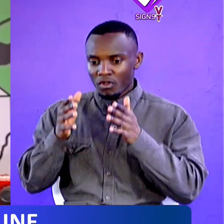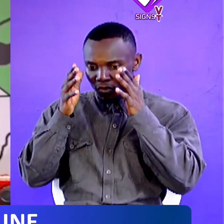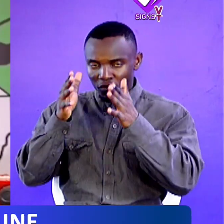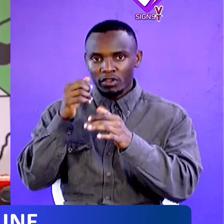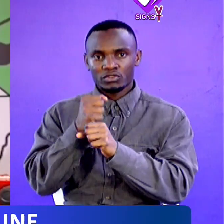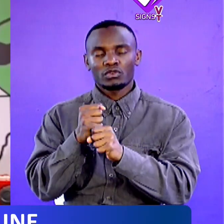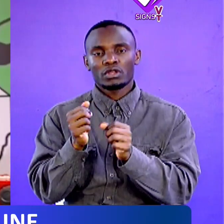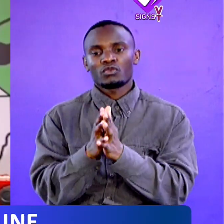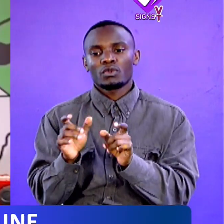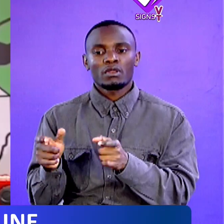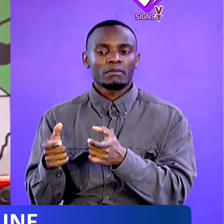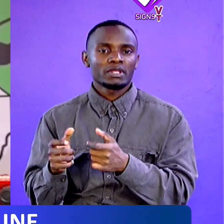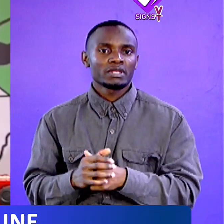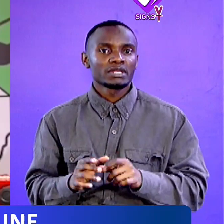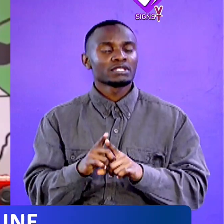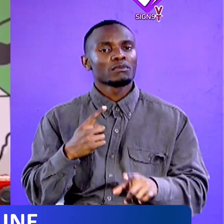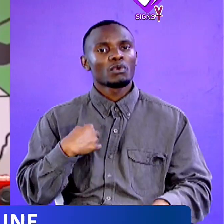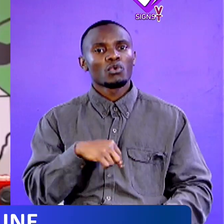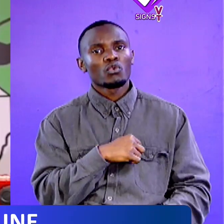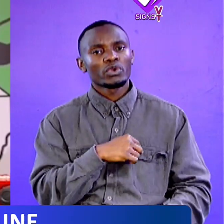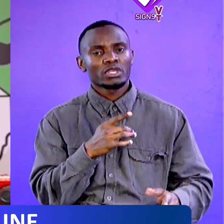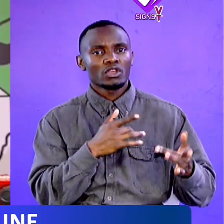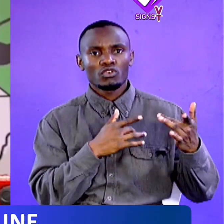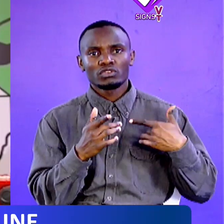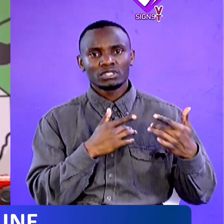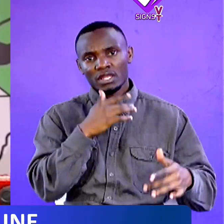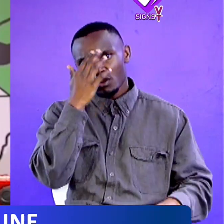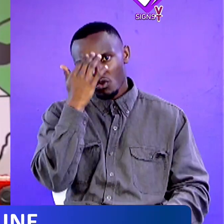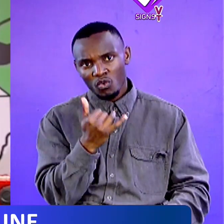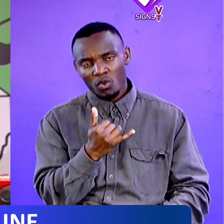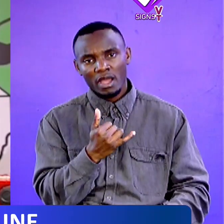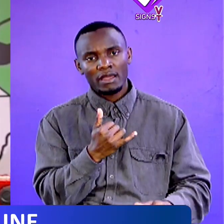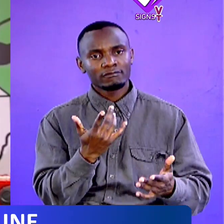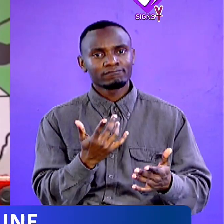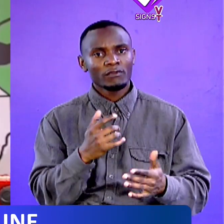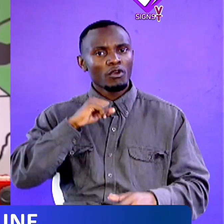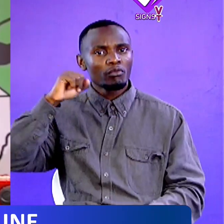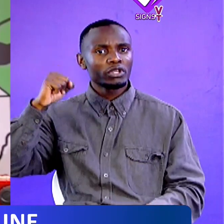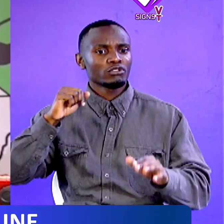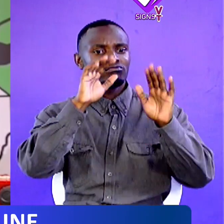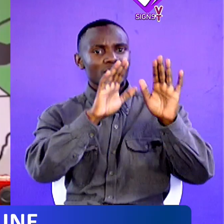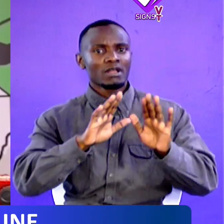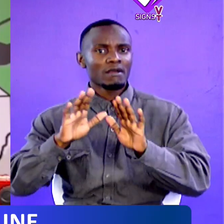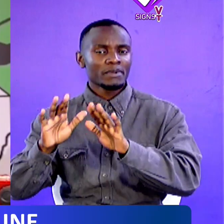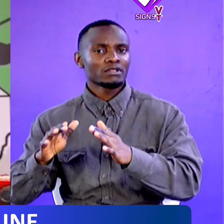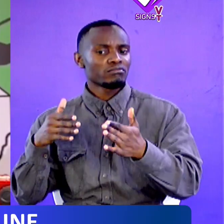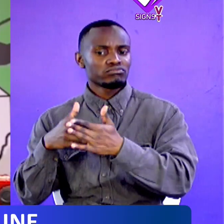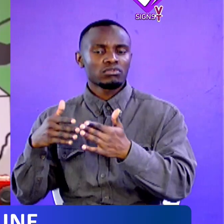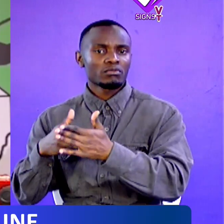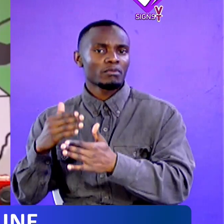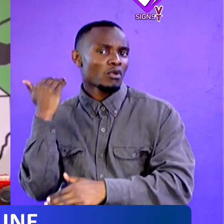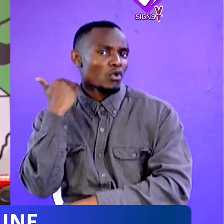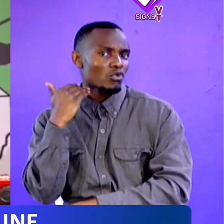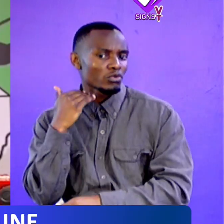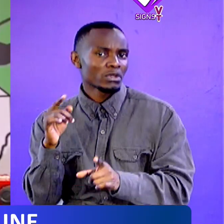political intolerance. Political rallies are being disrupted by hired goons. Hate speech and inflammatory remarks are being